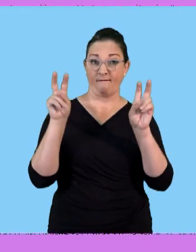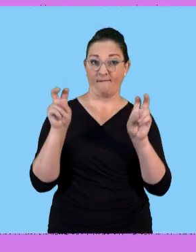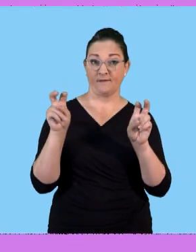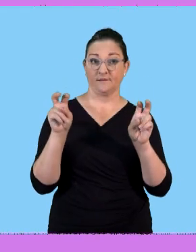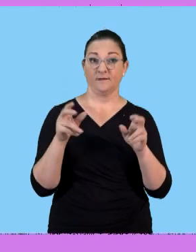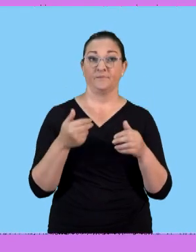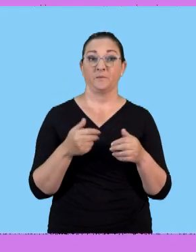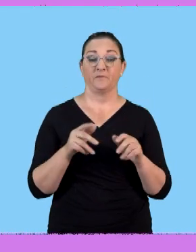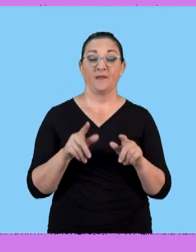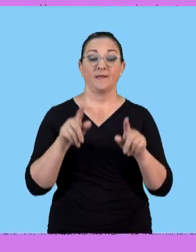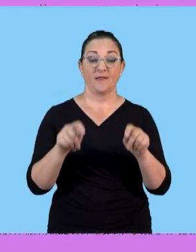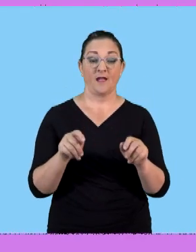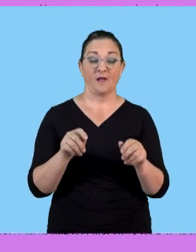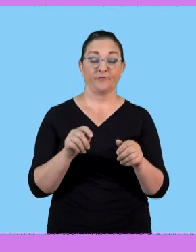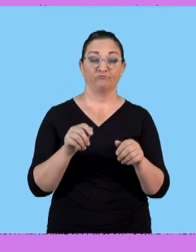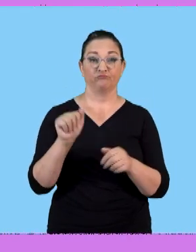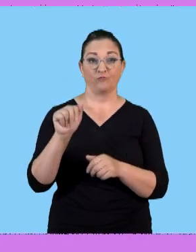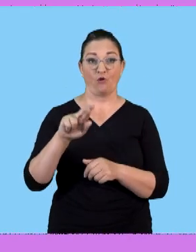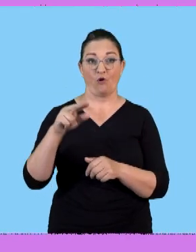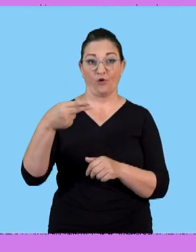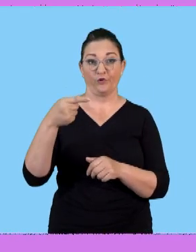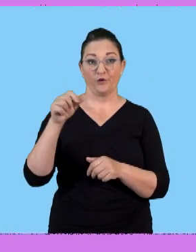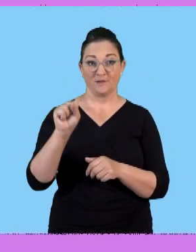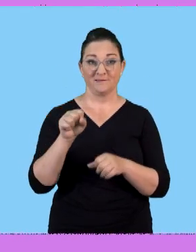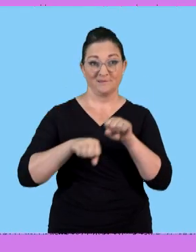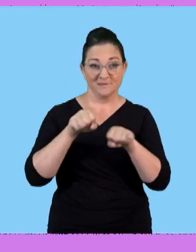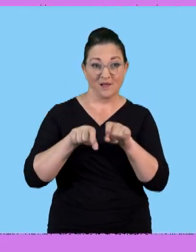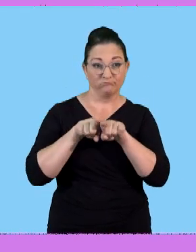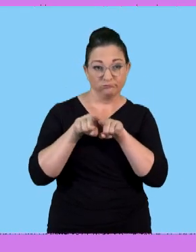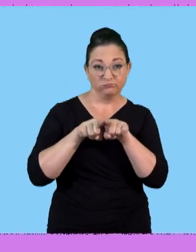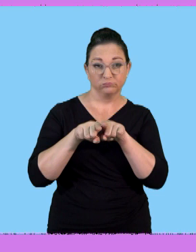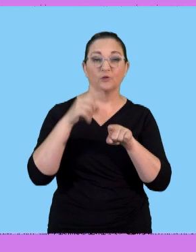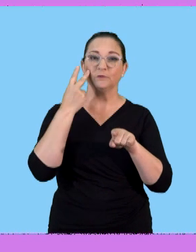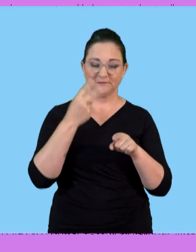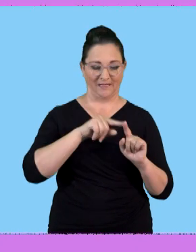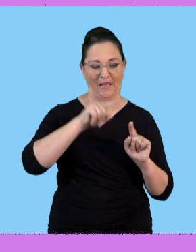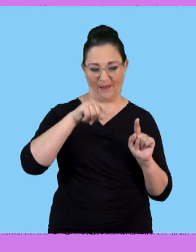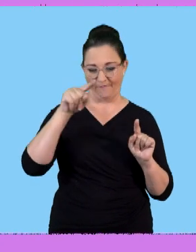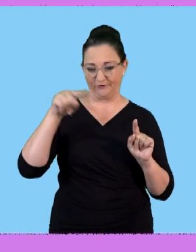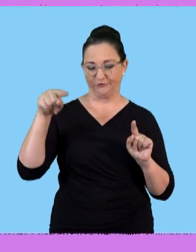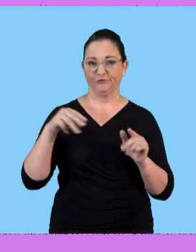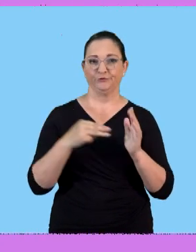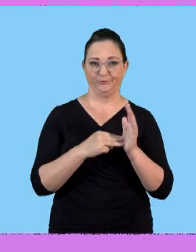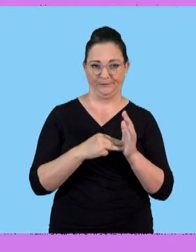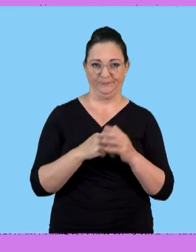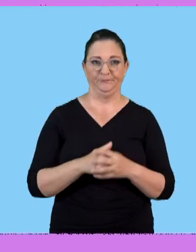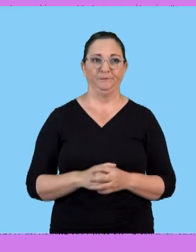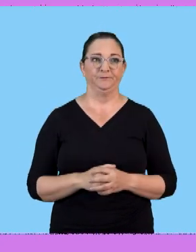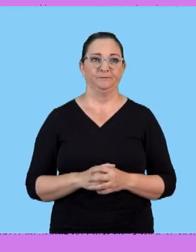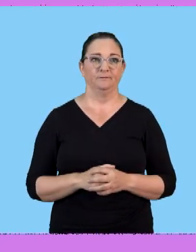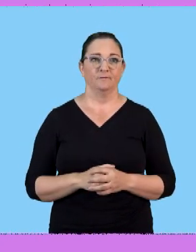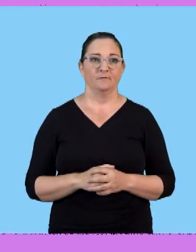heading, right? The title says Cape Argus Cycle Race. It indicates here it's an elevation map.